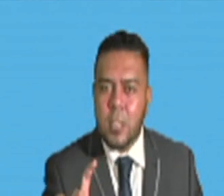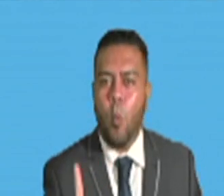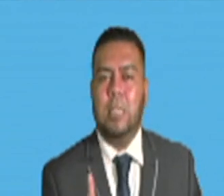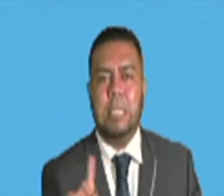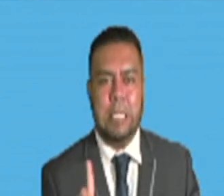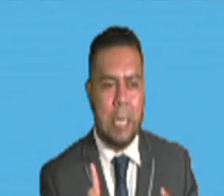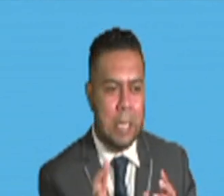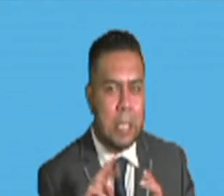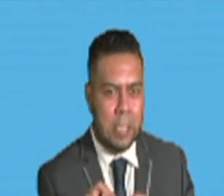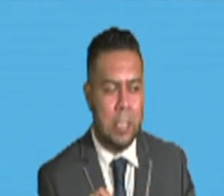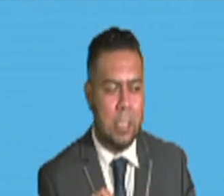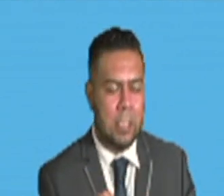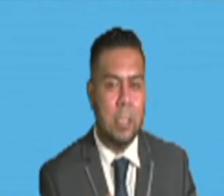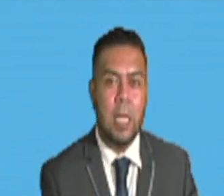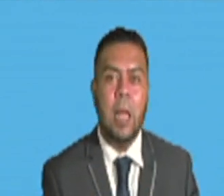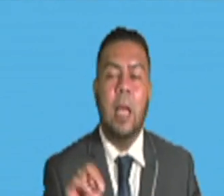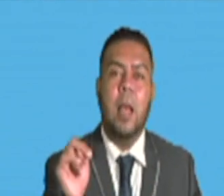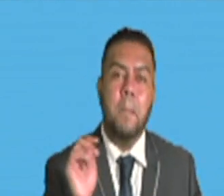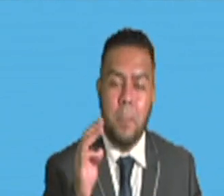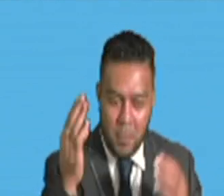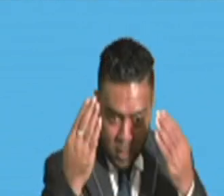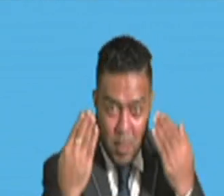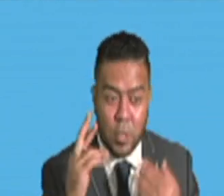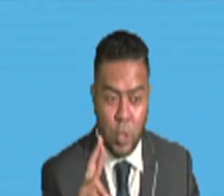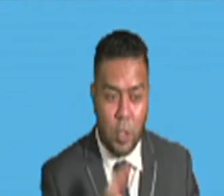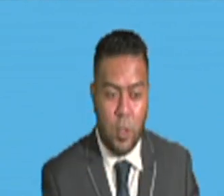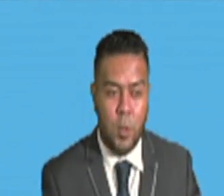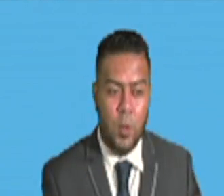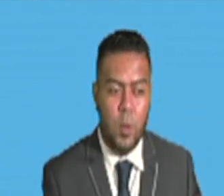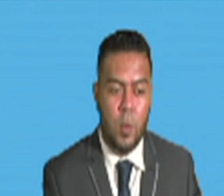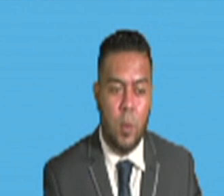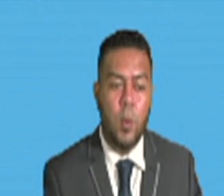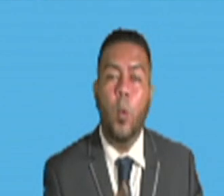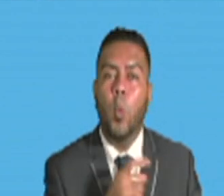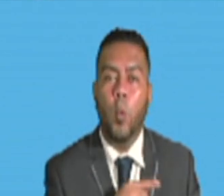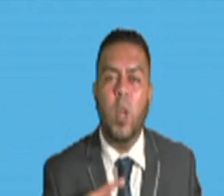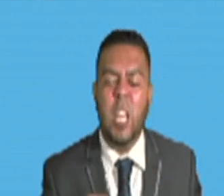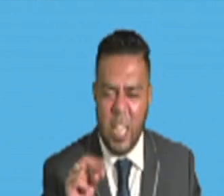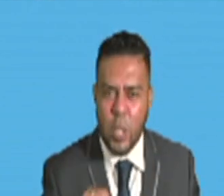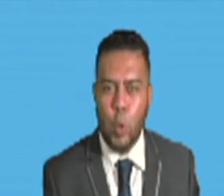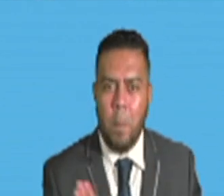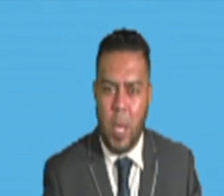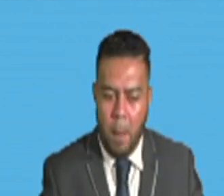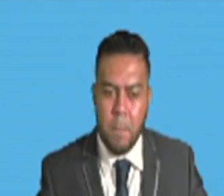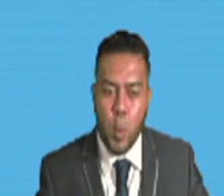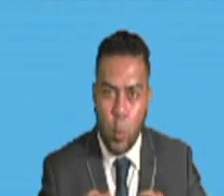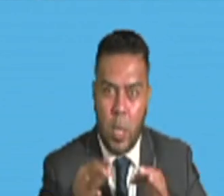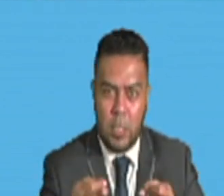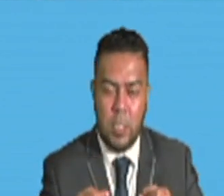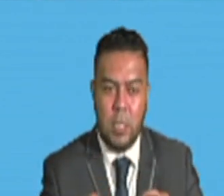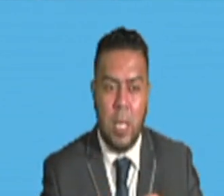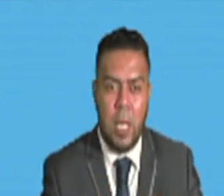issued. Mr. Speaker, sir, we need to make progress in our country. We need to